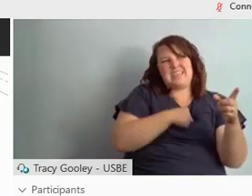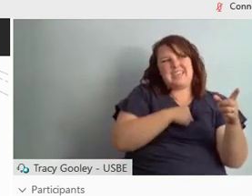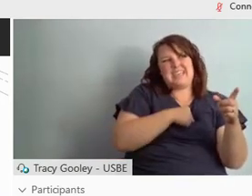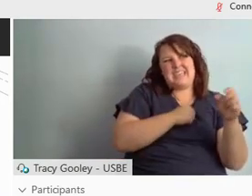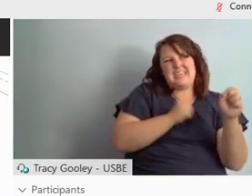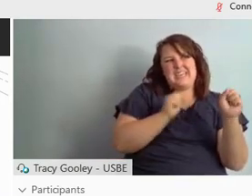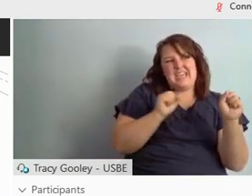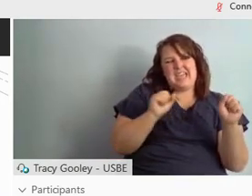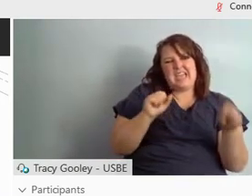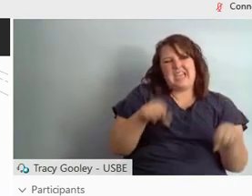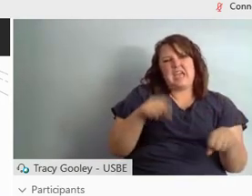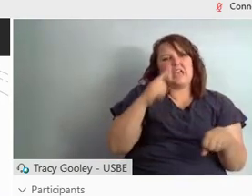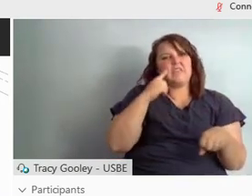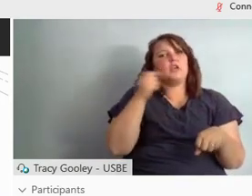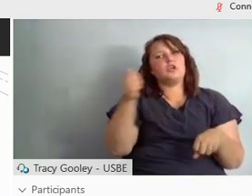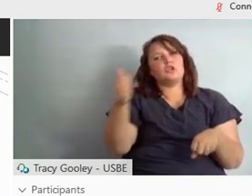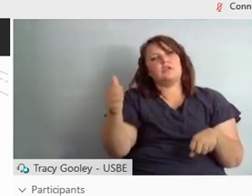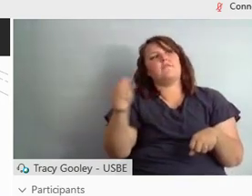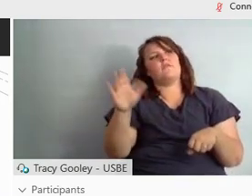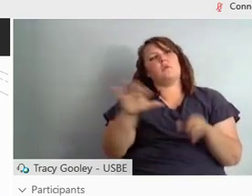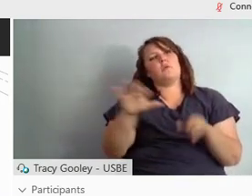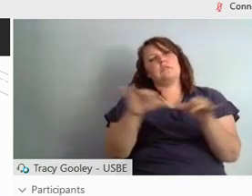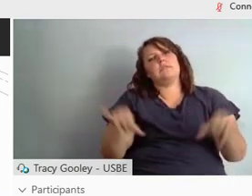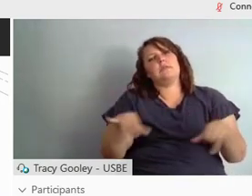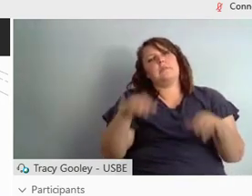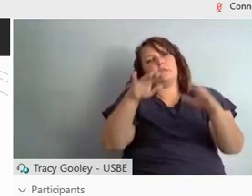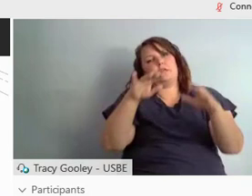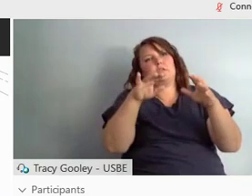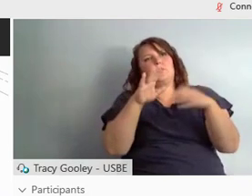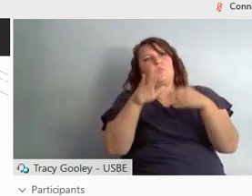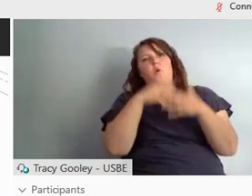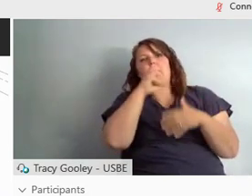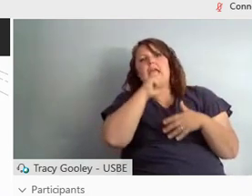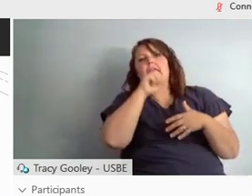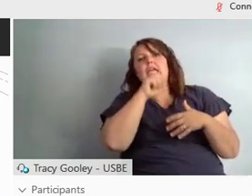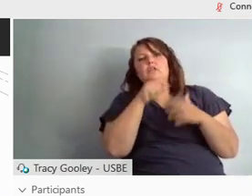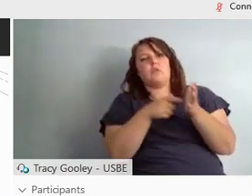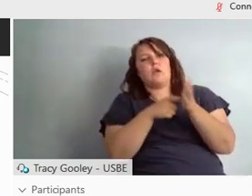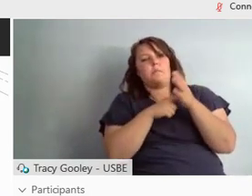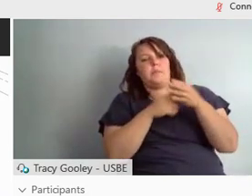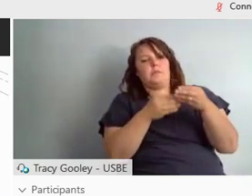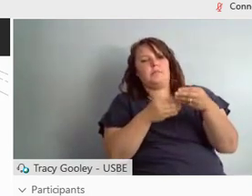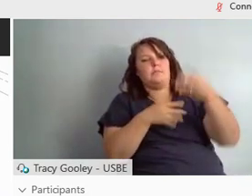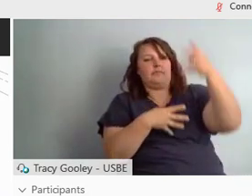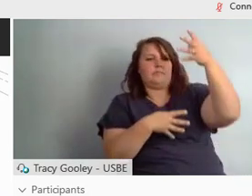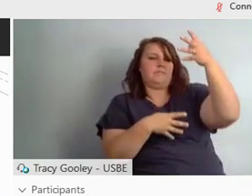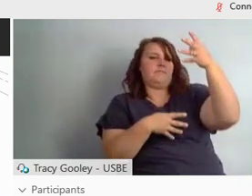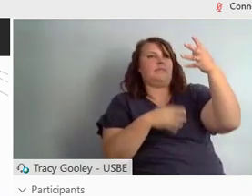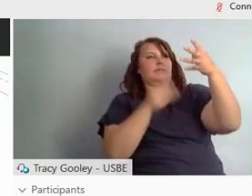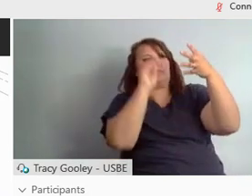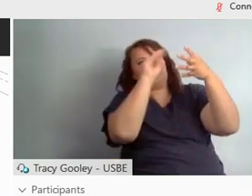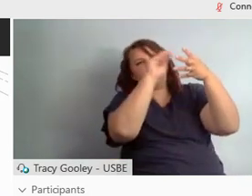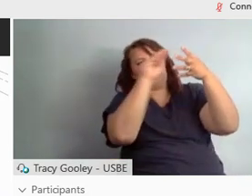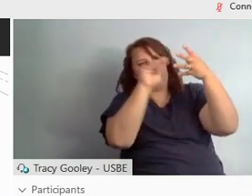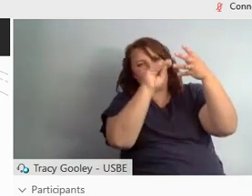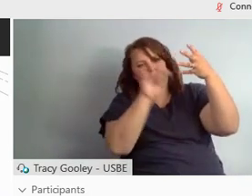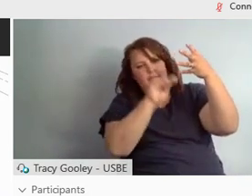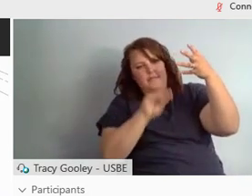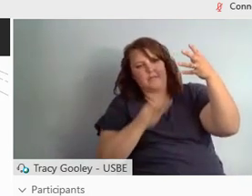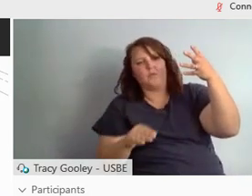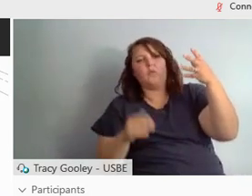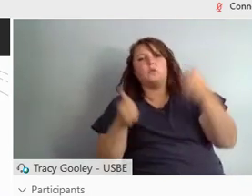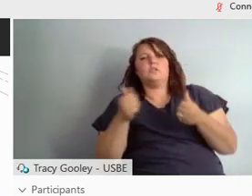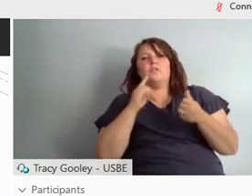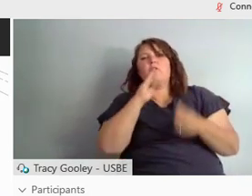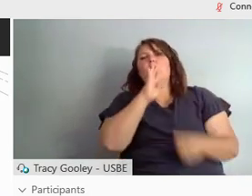pull that. I think you guys need to go in your own system and look at that age requirement and then make a list of those students. Because